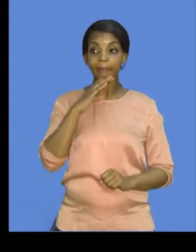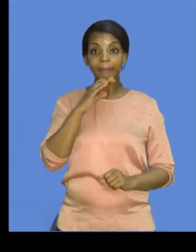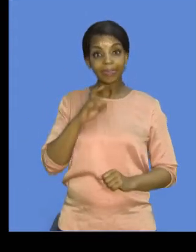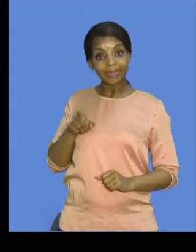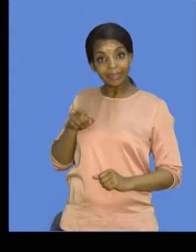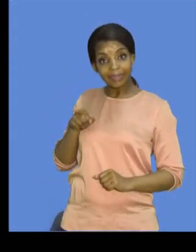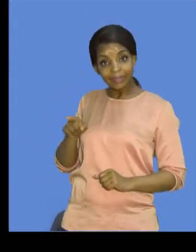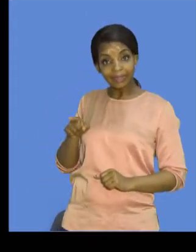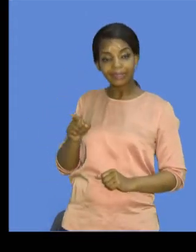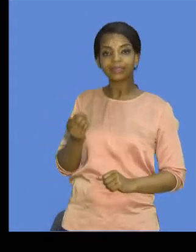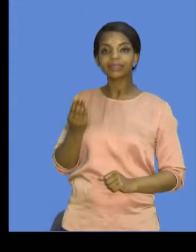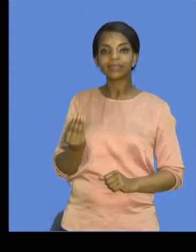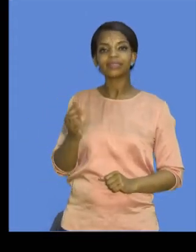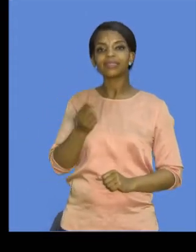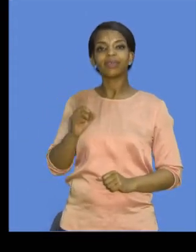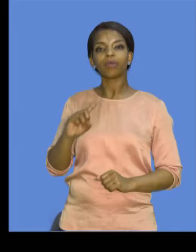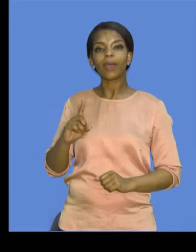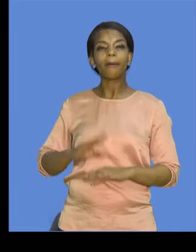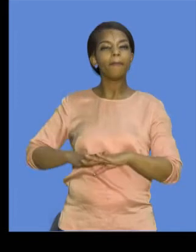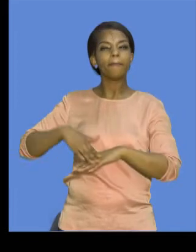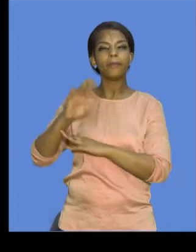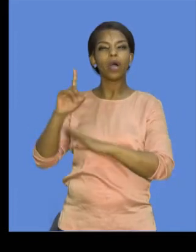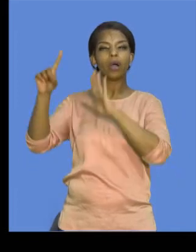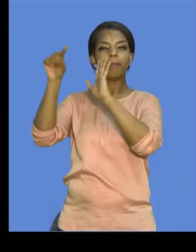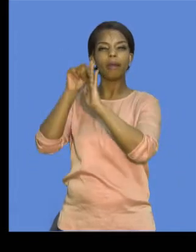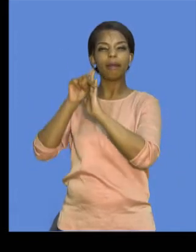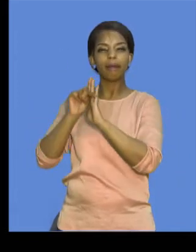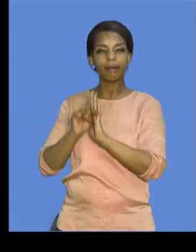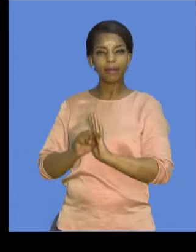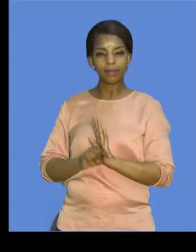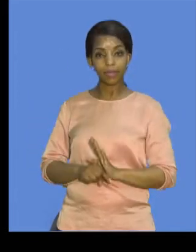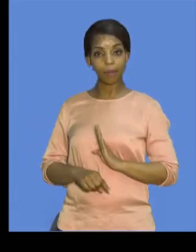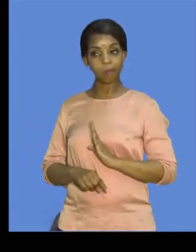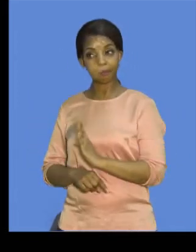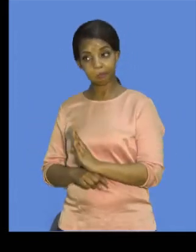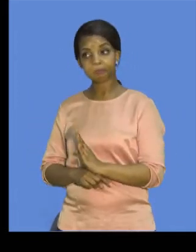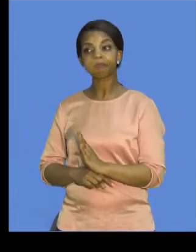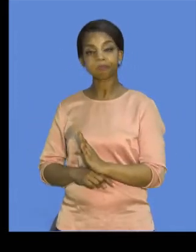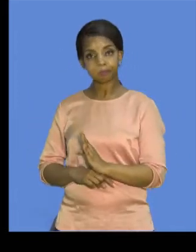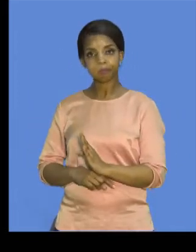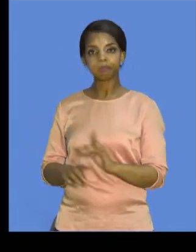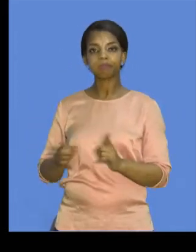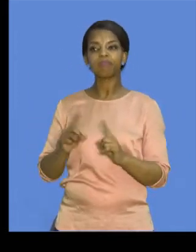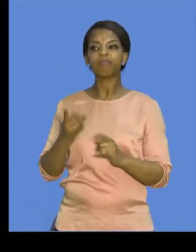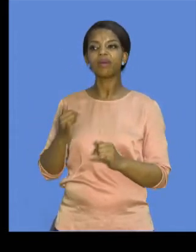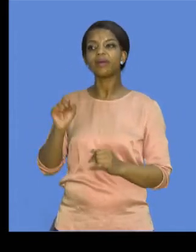means that on this sphere, there is an excess of negative charges, which are the electrons, whose magnitude is